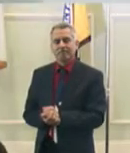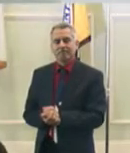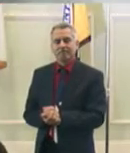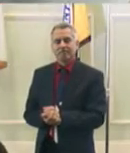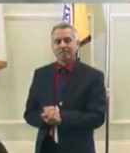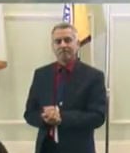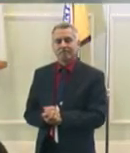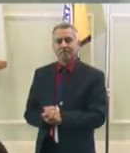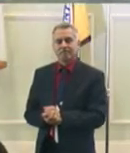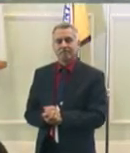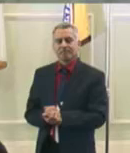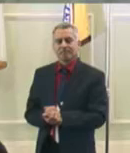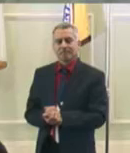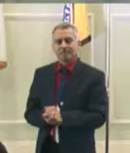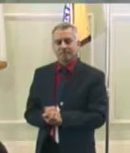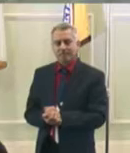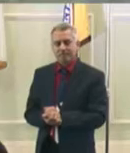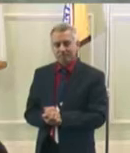And the word goes on to say this.